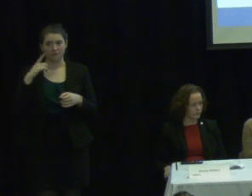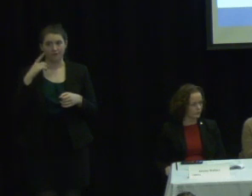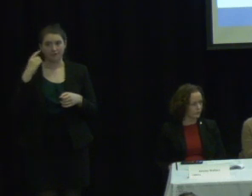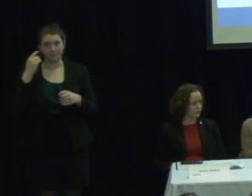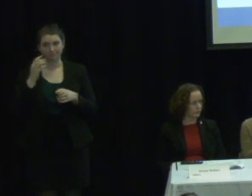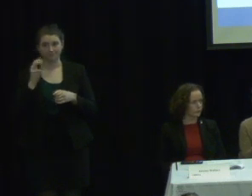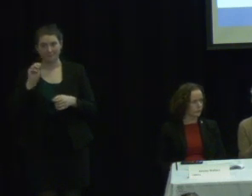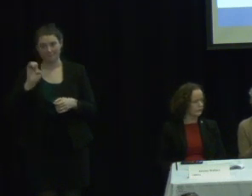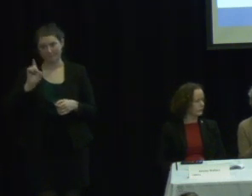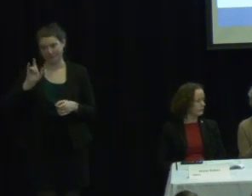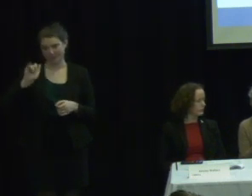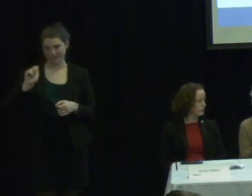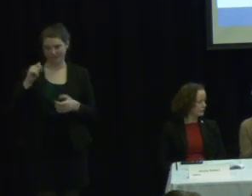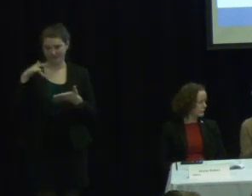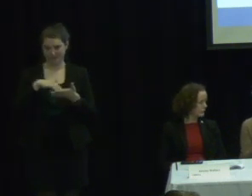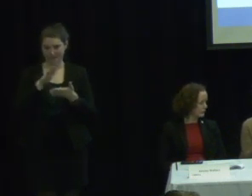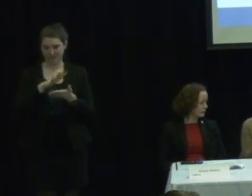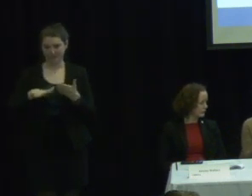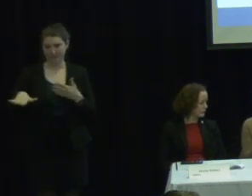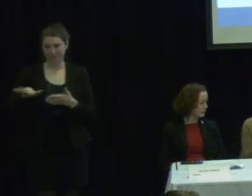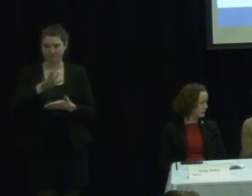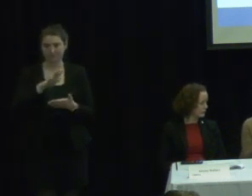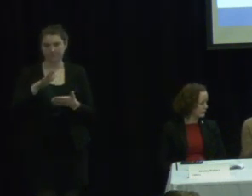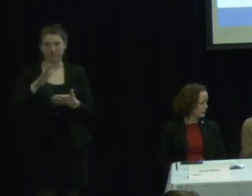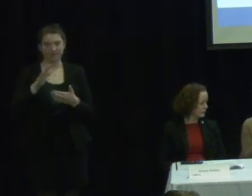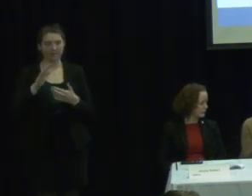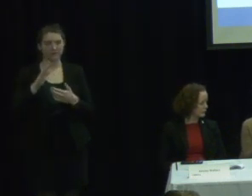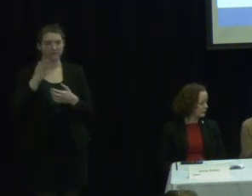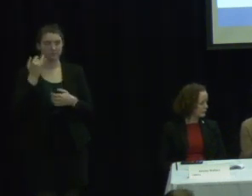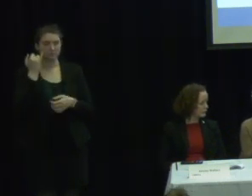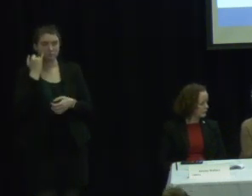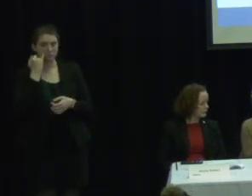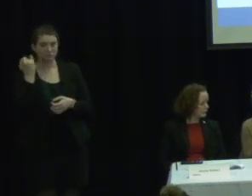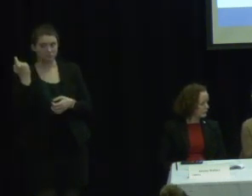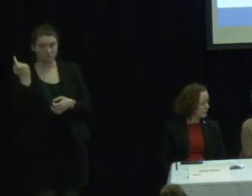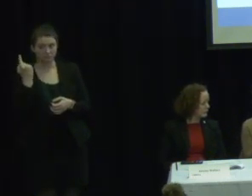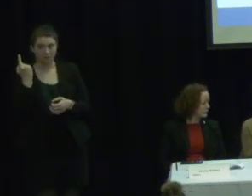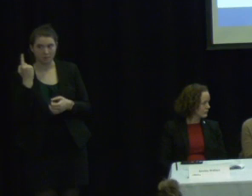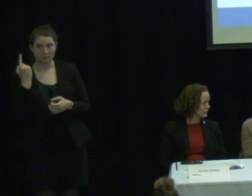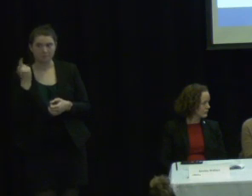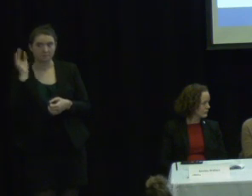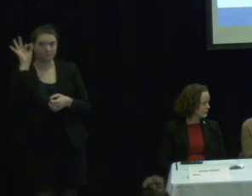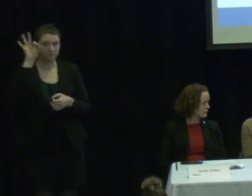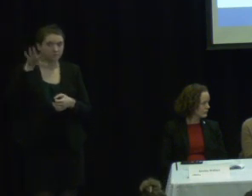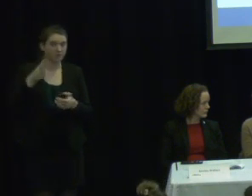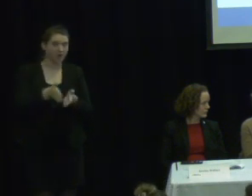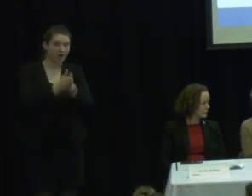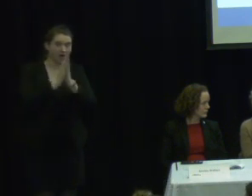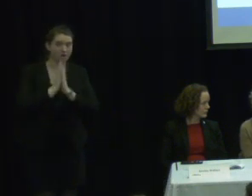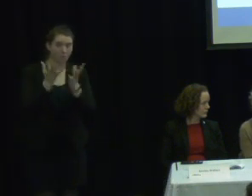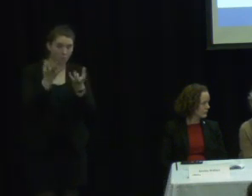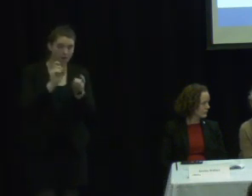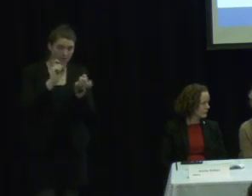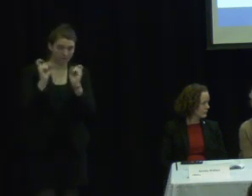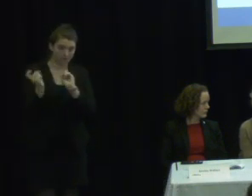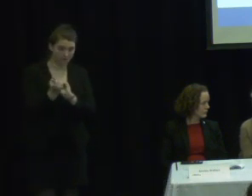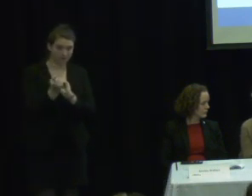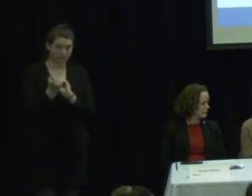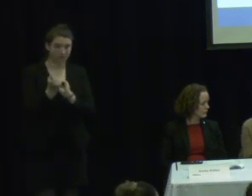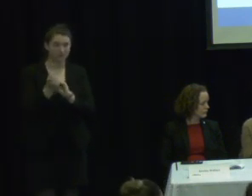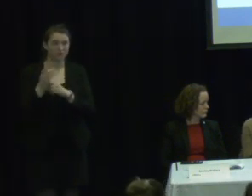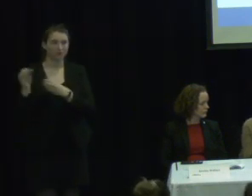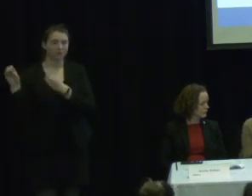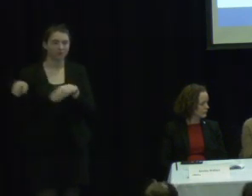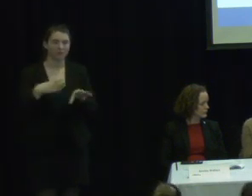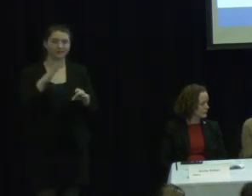space. If someone were to propose a change, that change would go to the space committee, and anyone who cared to come and